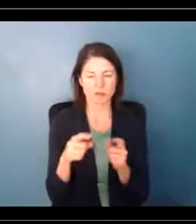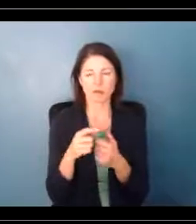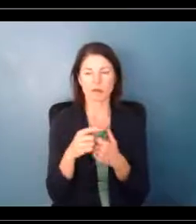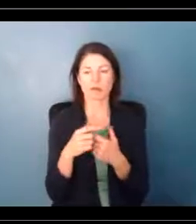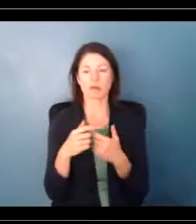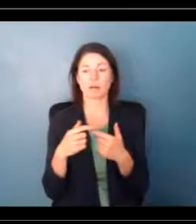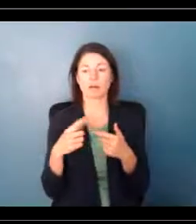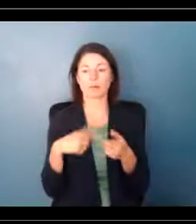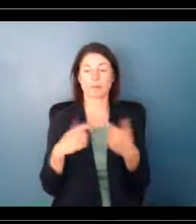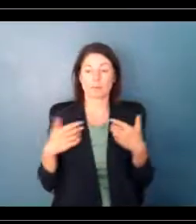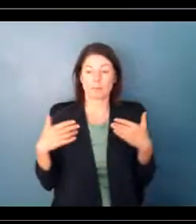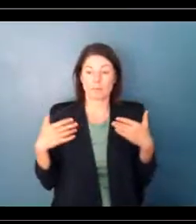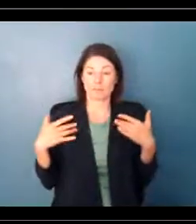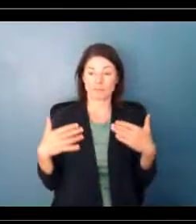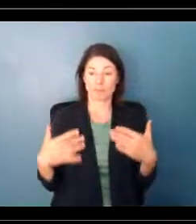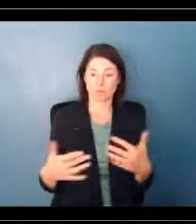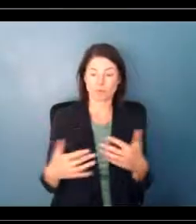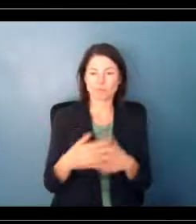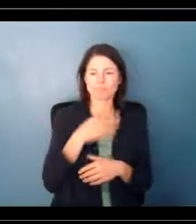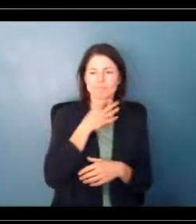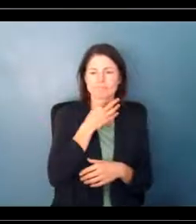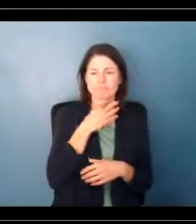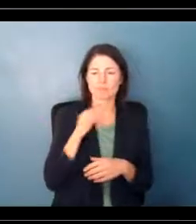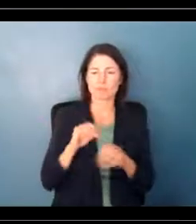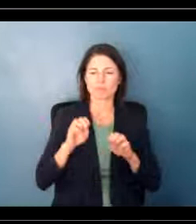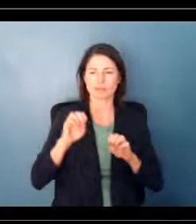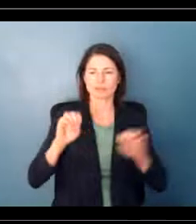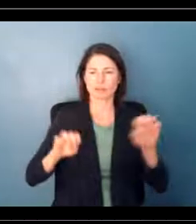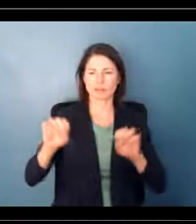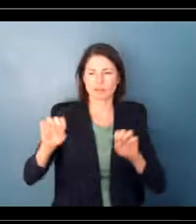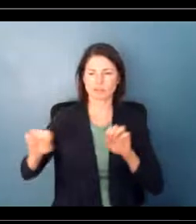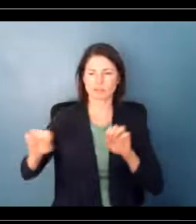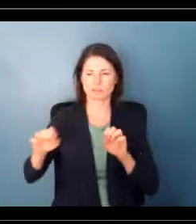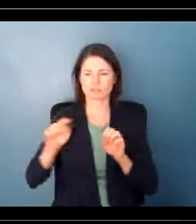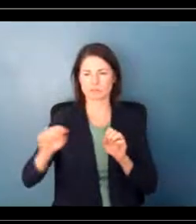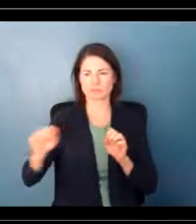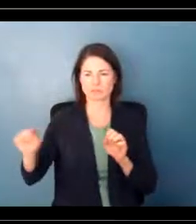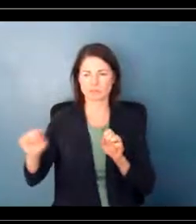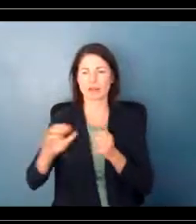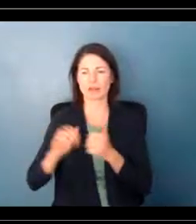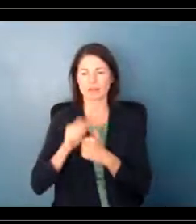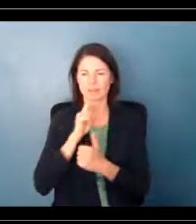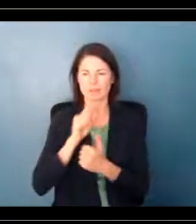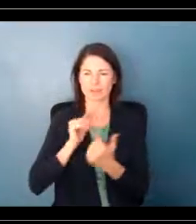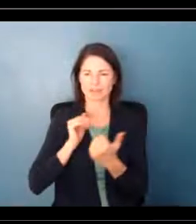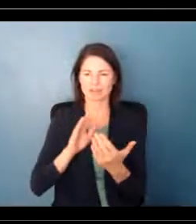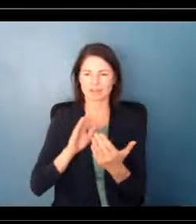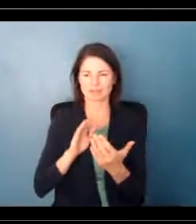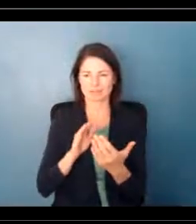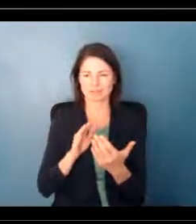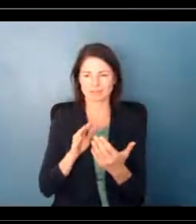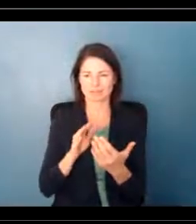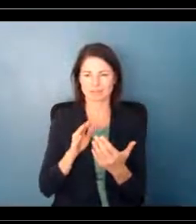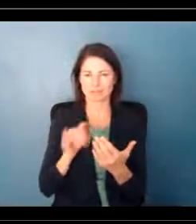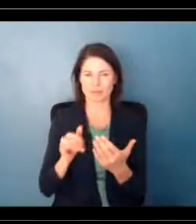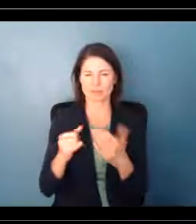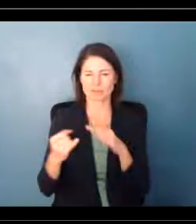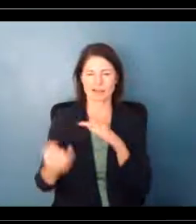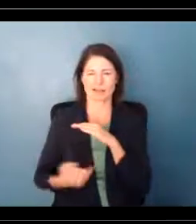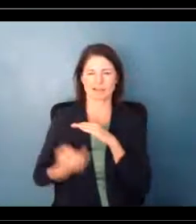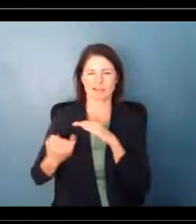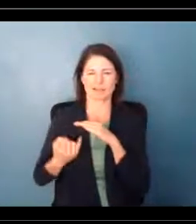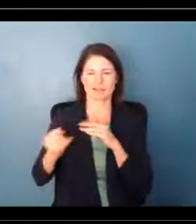forward how these evaluations really address those most isolated people in